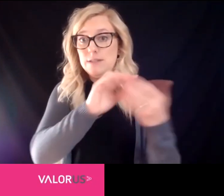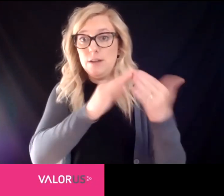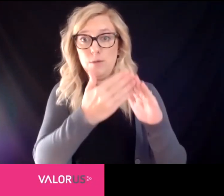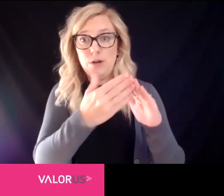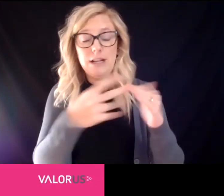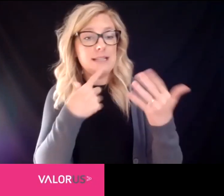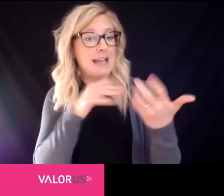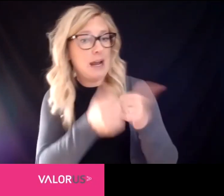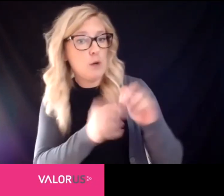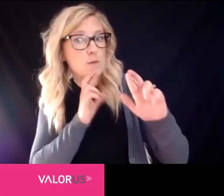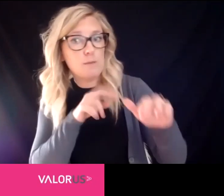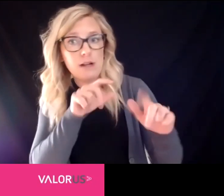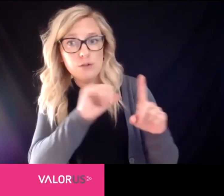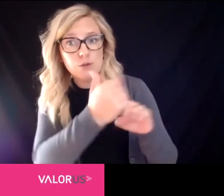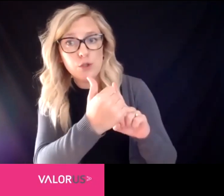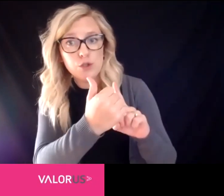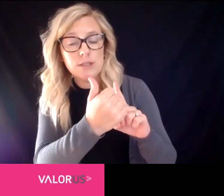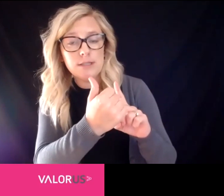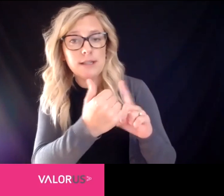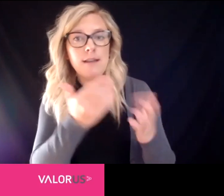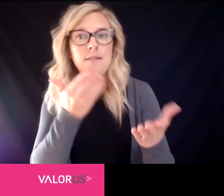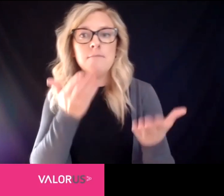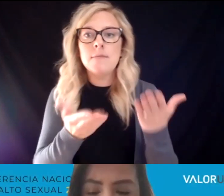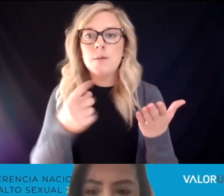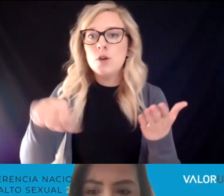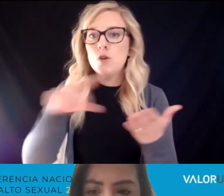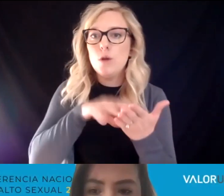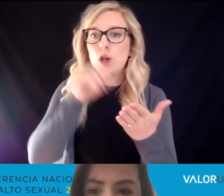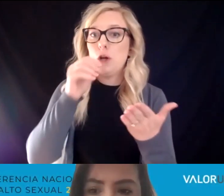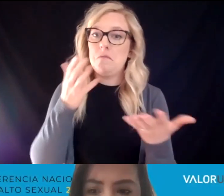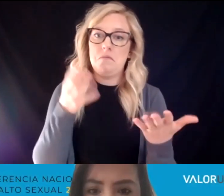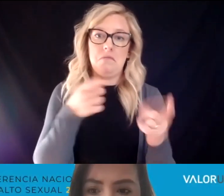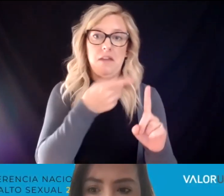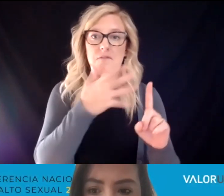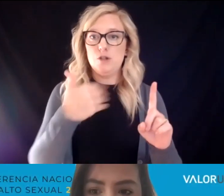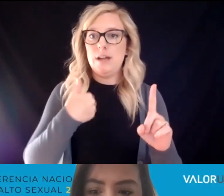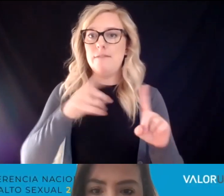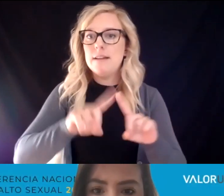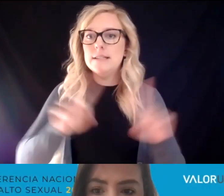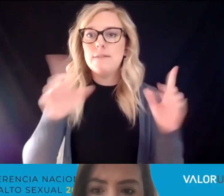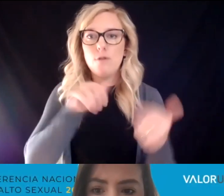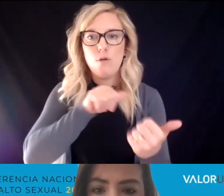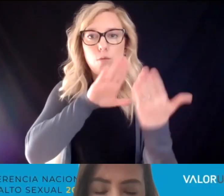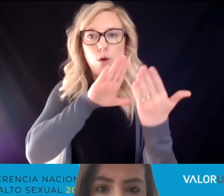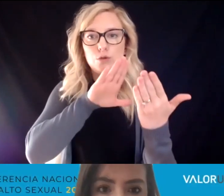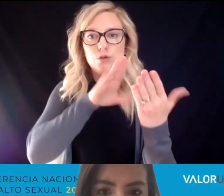respond to these situations and you might find out that they have a different way of focusing on these situations.